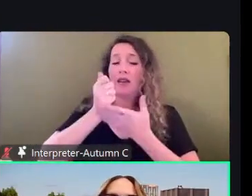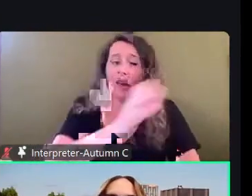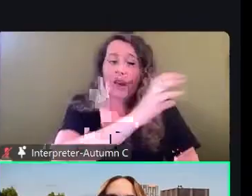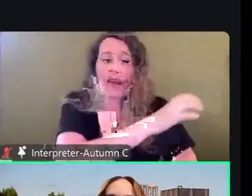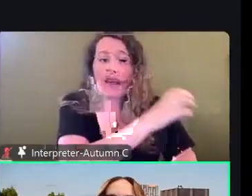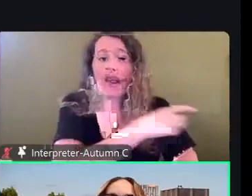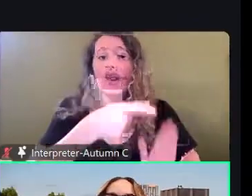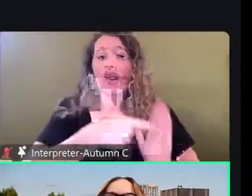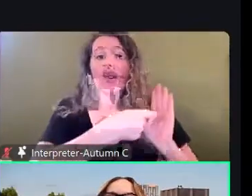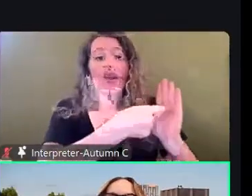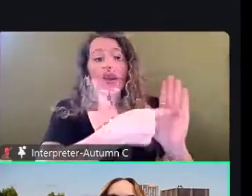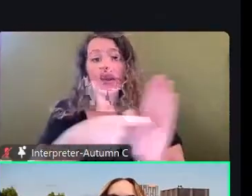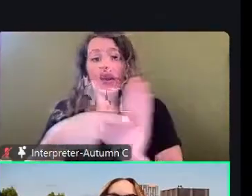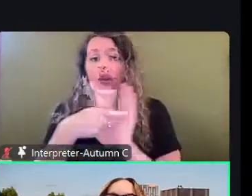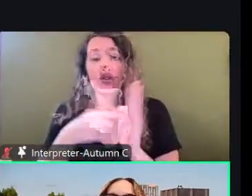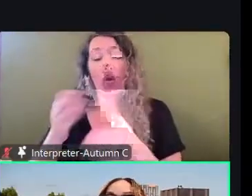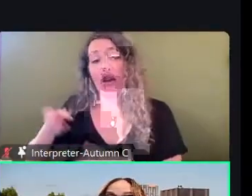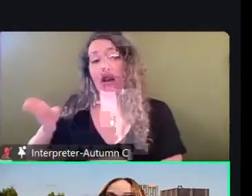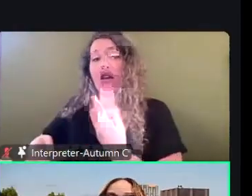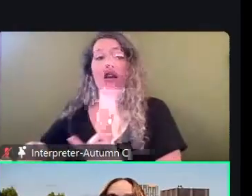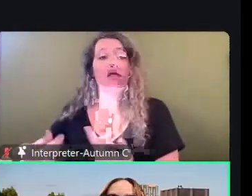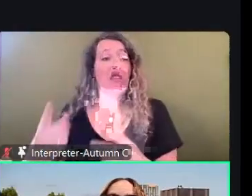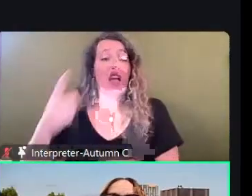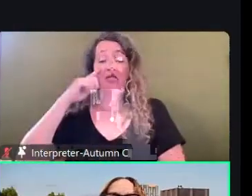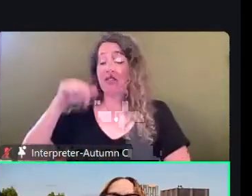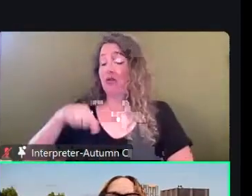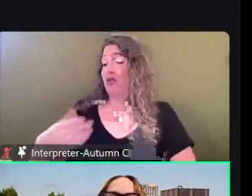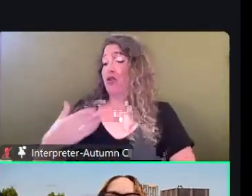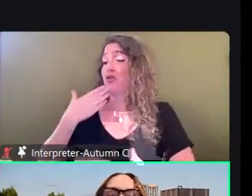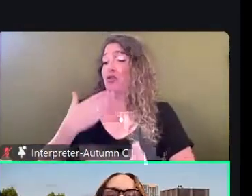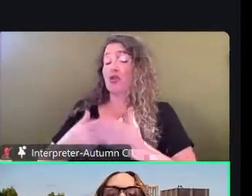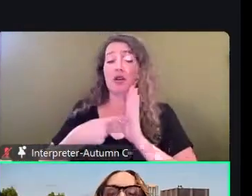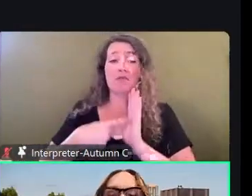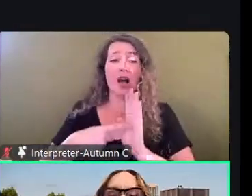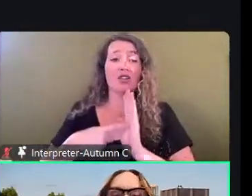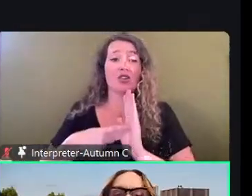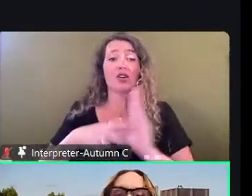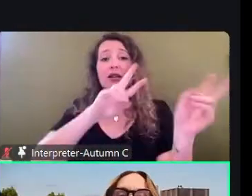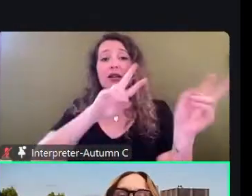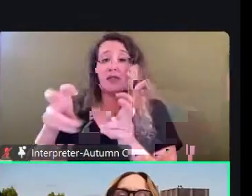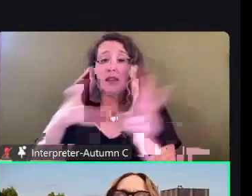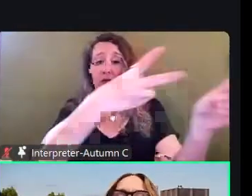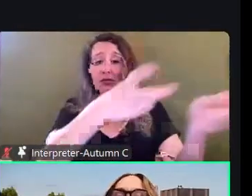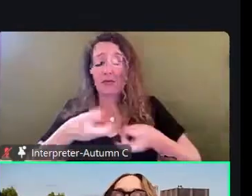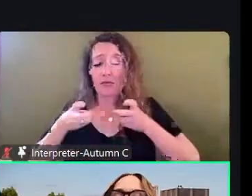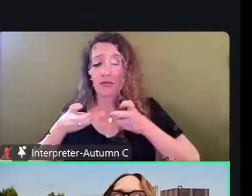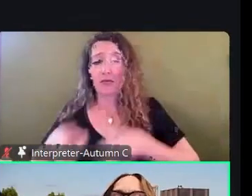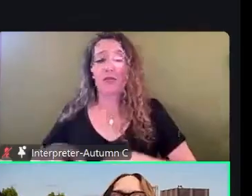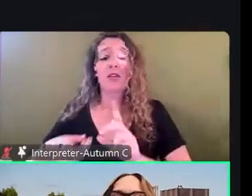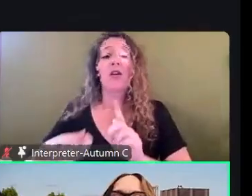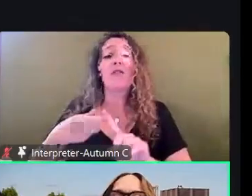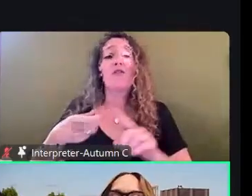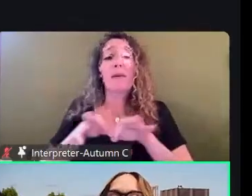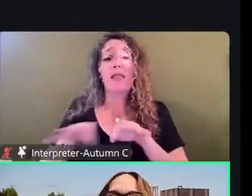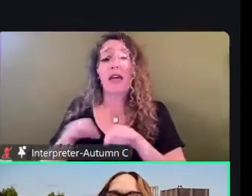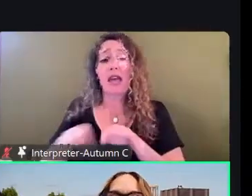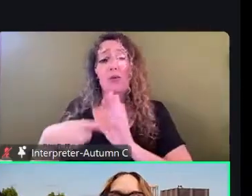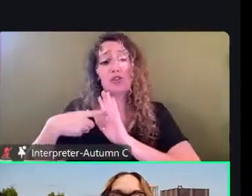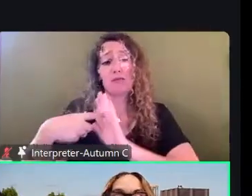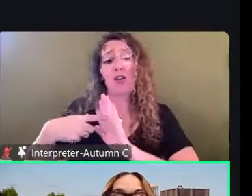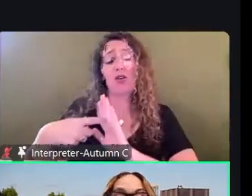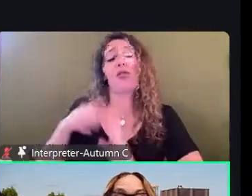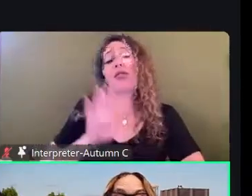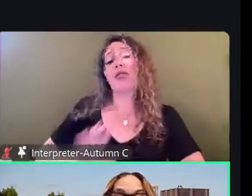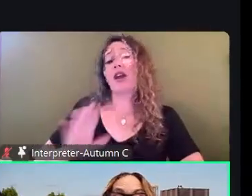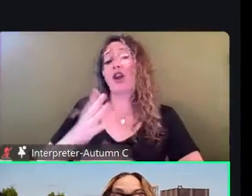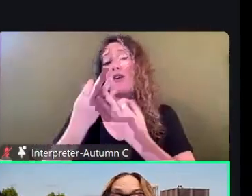patient outcomes, and overall rated the module good. I just wanted to pull out some themes here that came from a language model from their free text, that they